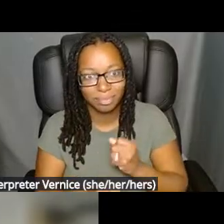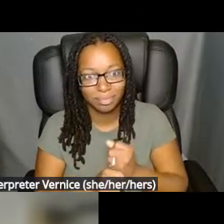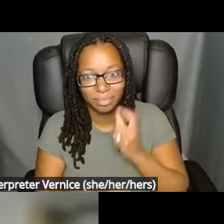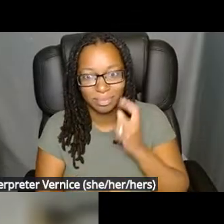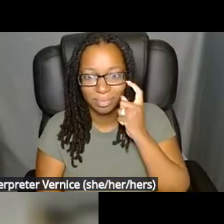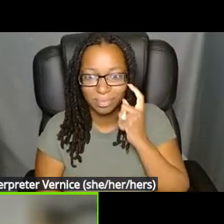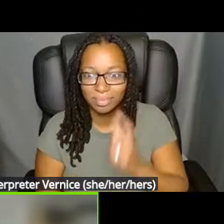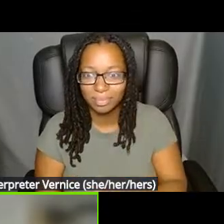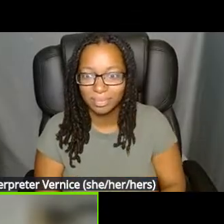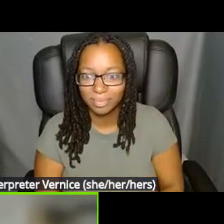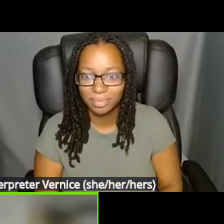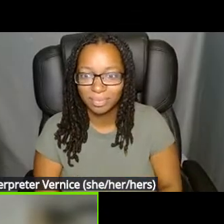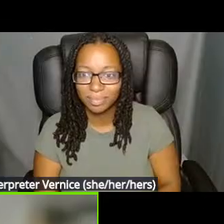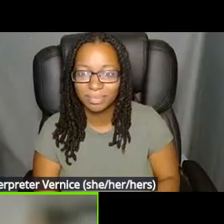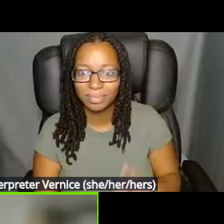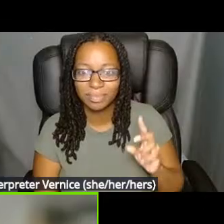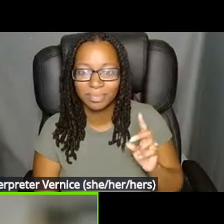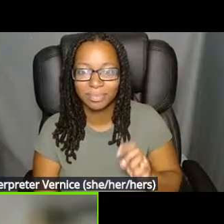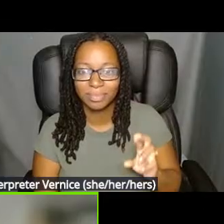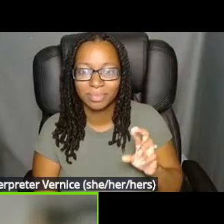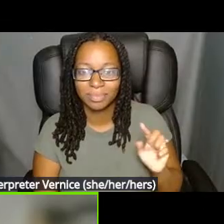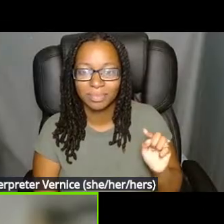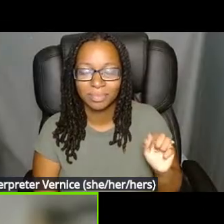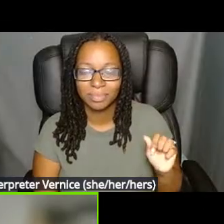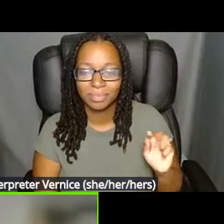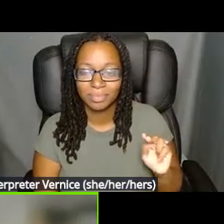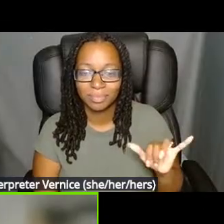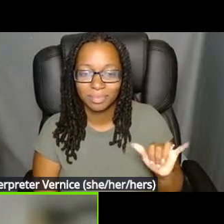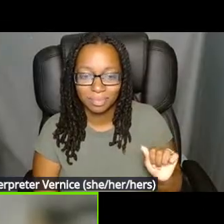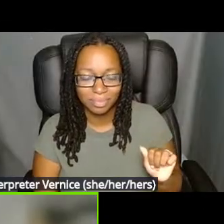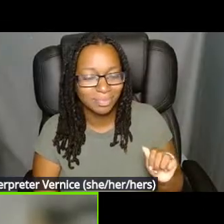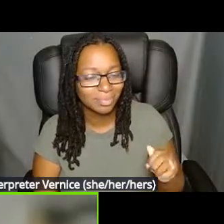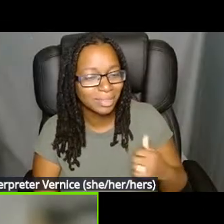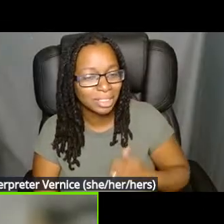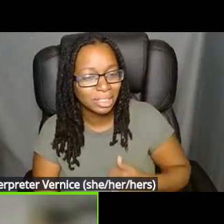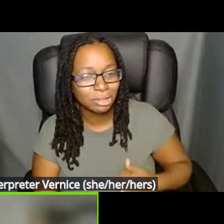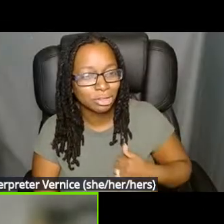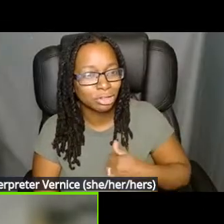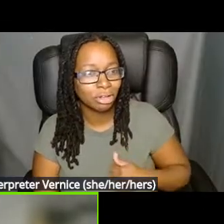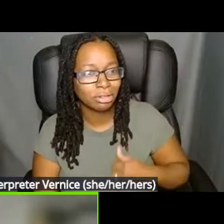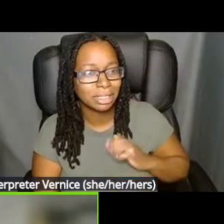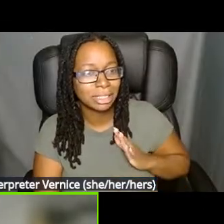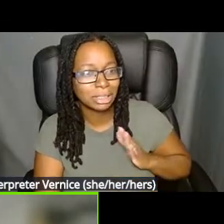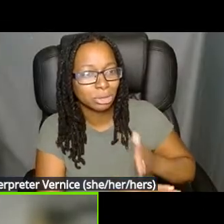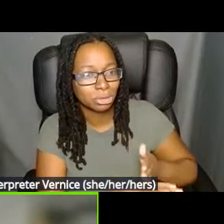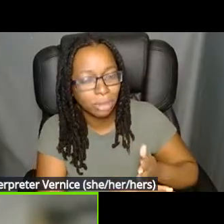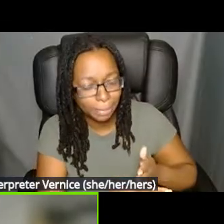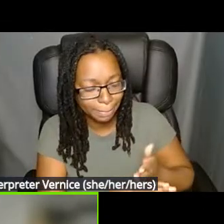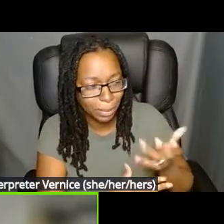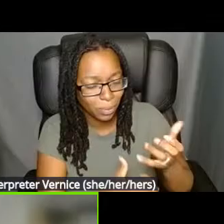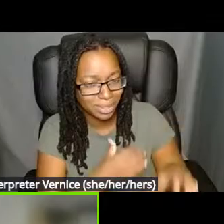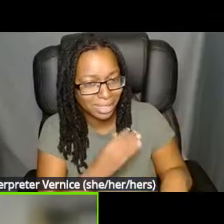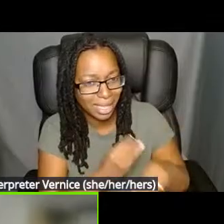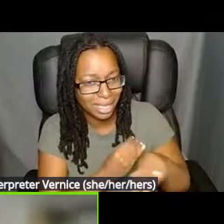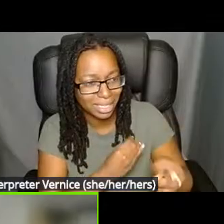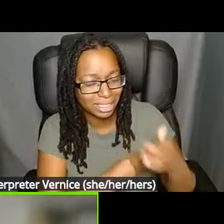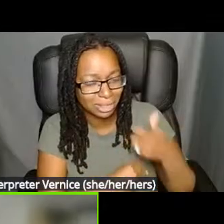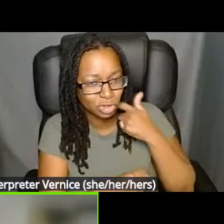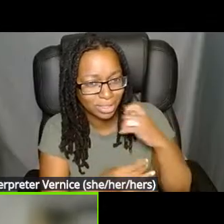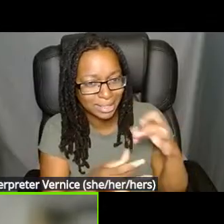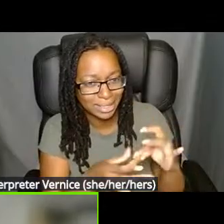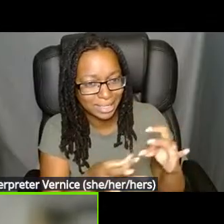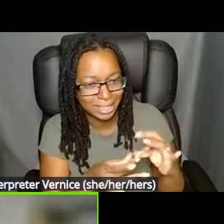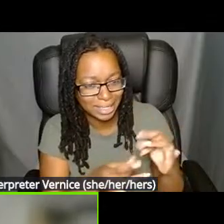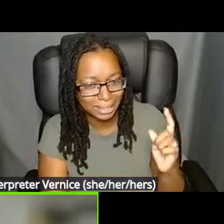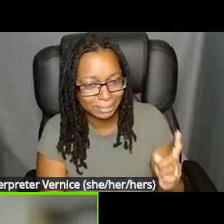Yeah, so sorry, Peace. I'll just echo what Douglas has just said. Being open-minded, I think it ties back to what